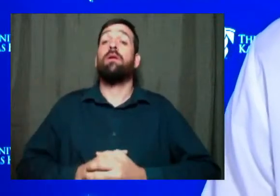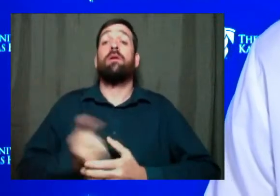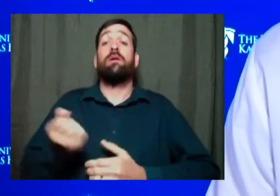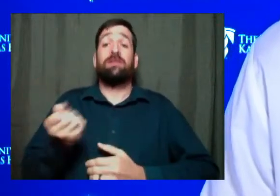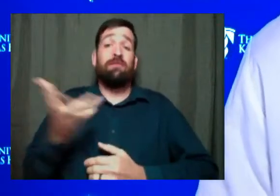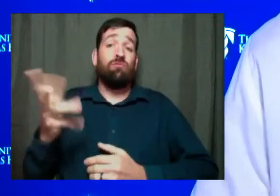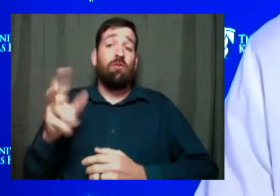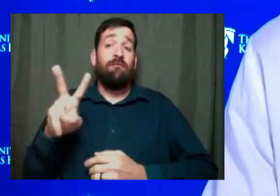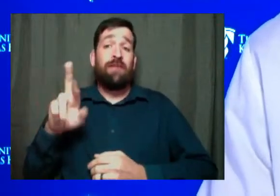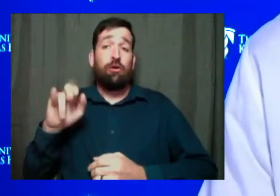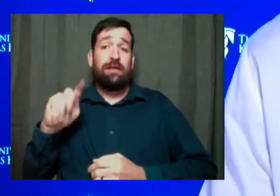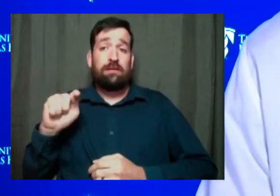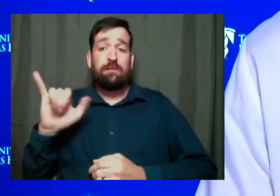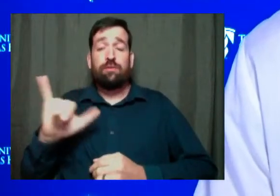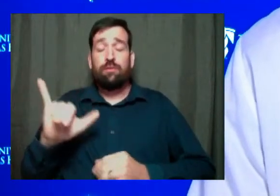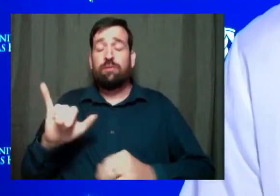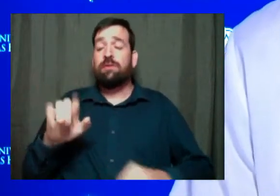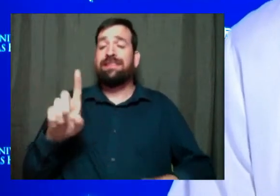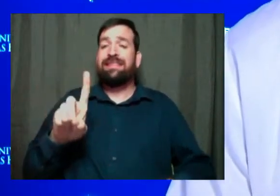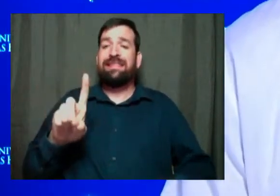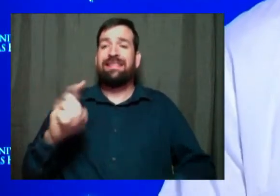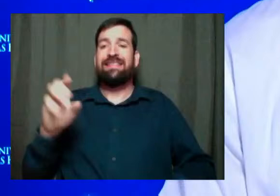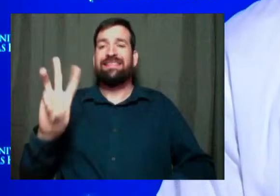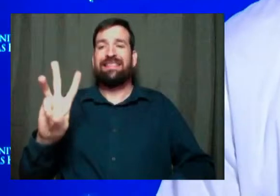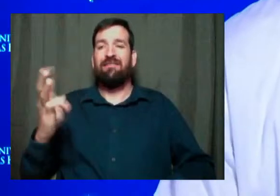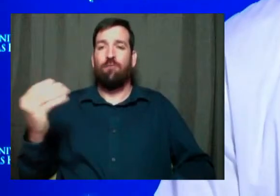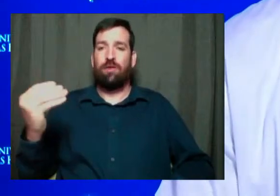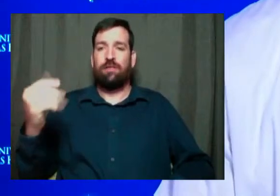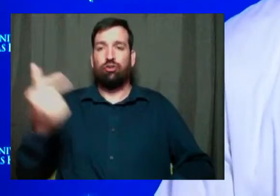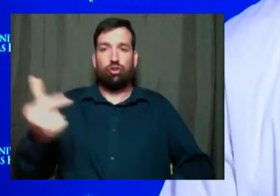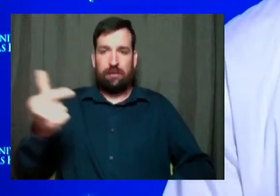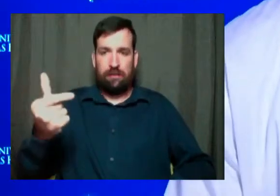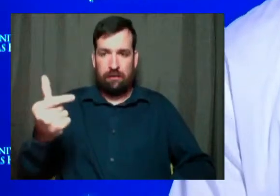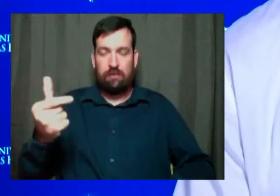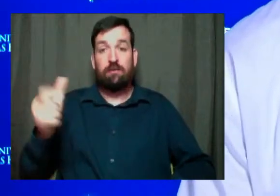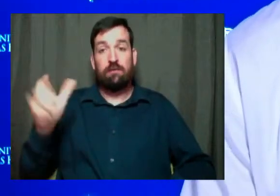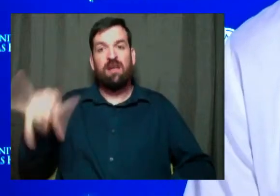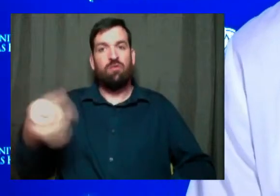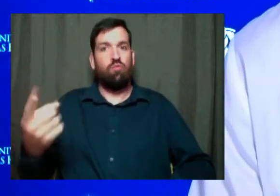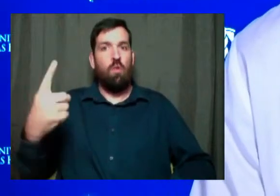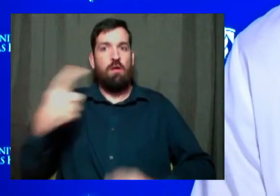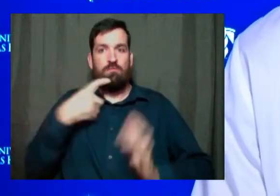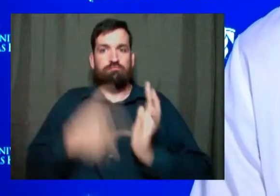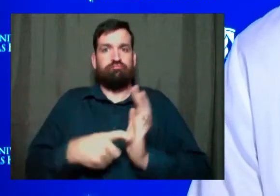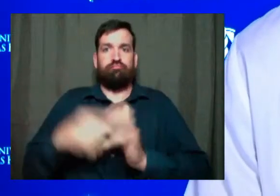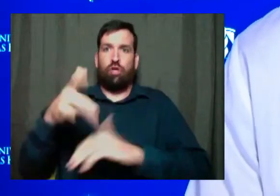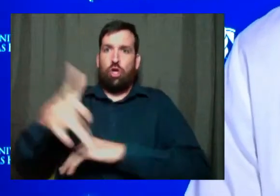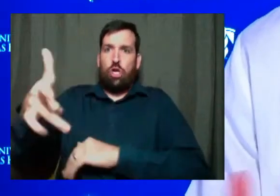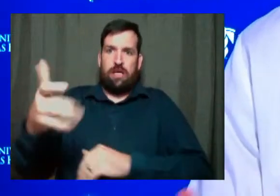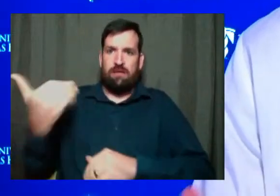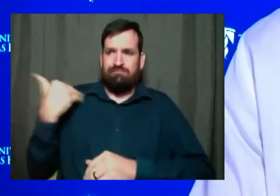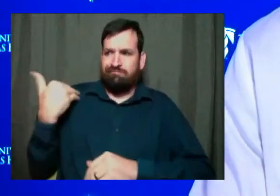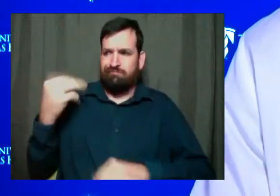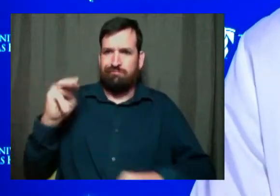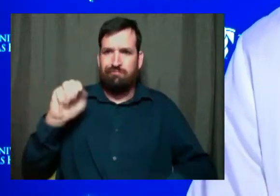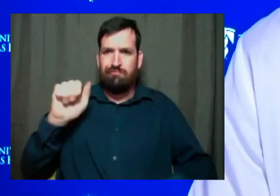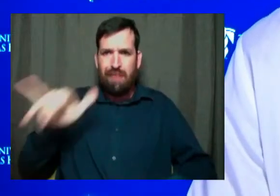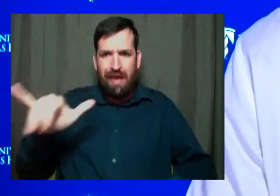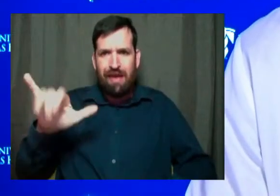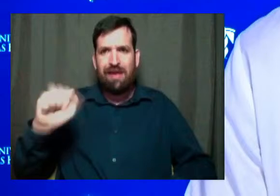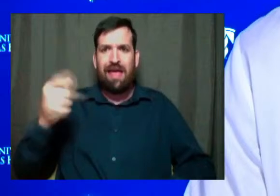the D614G amino acid substitution, that was one found very early on in probably May or April of 2020. We know